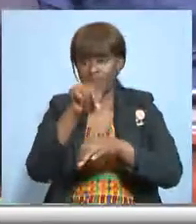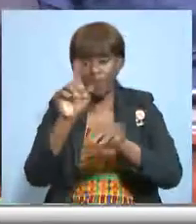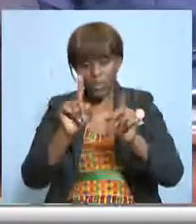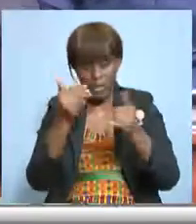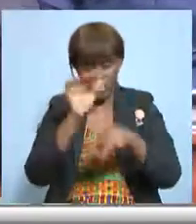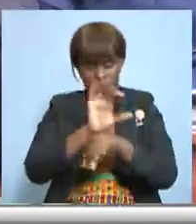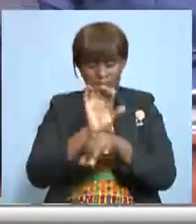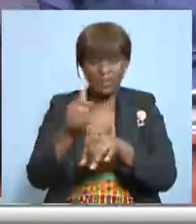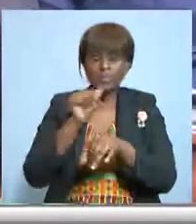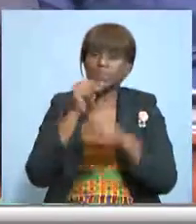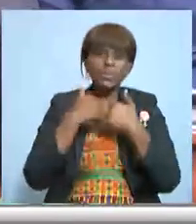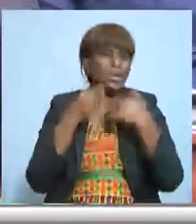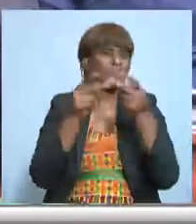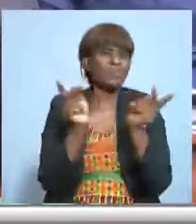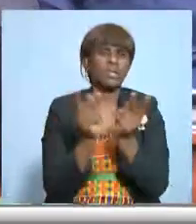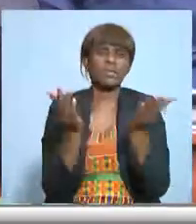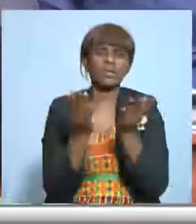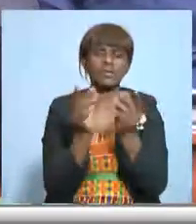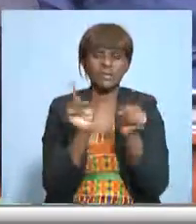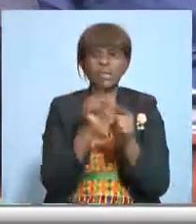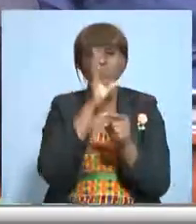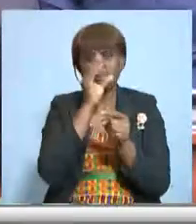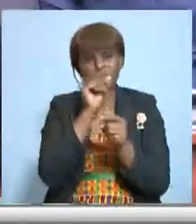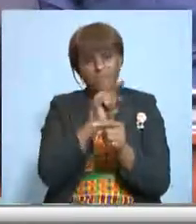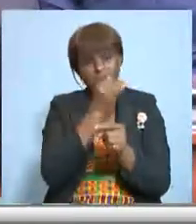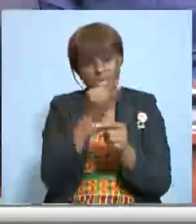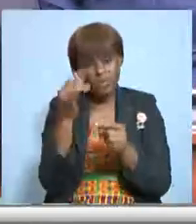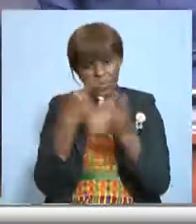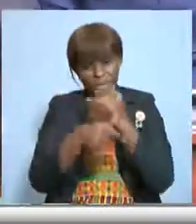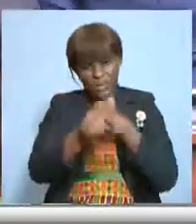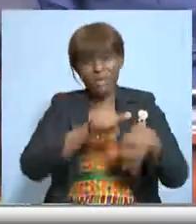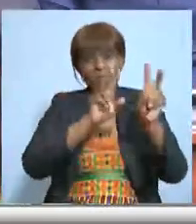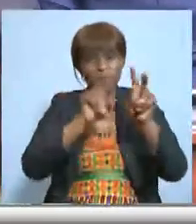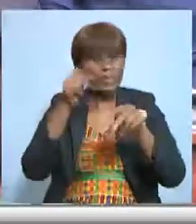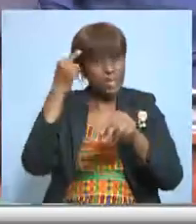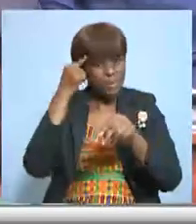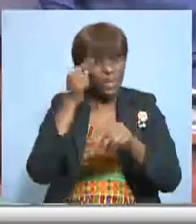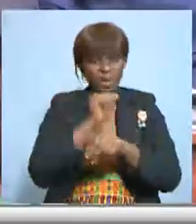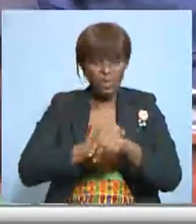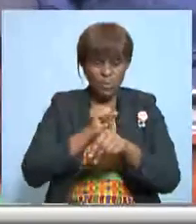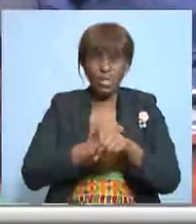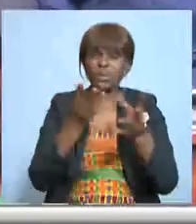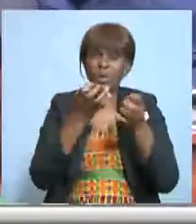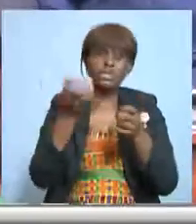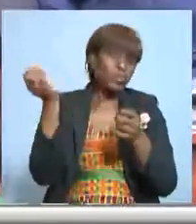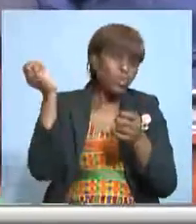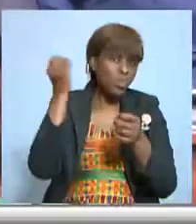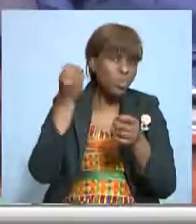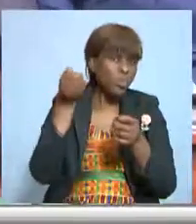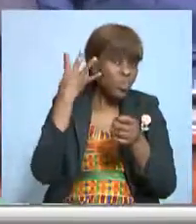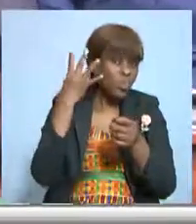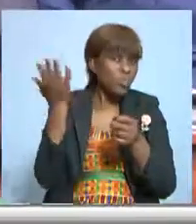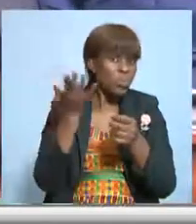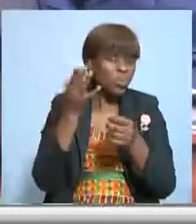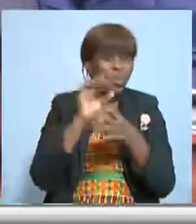church does not have a platform to speak on issues they observe government is erring.